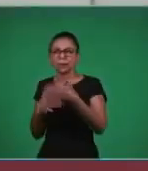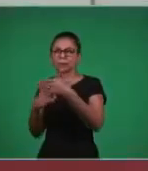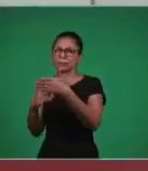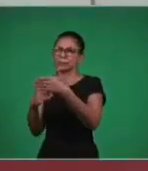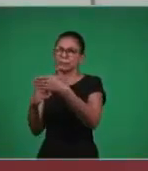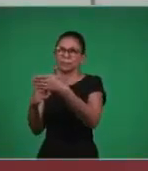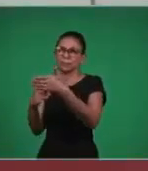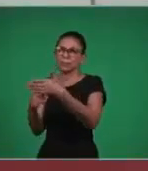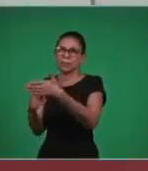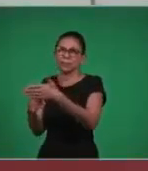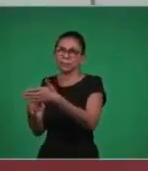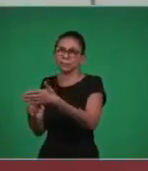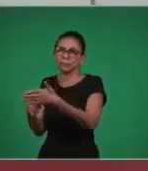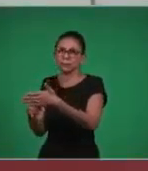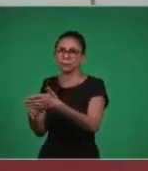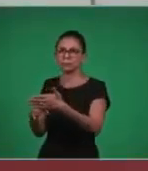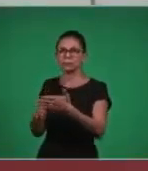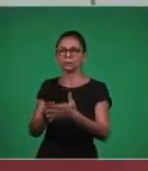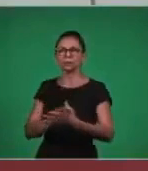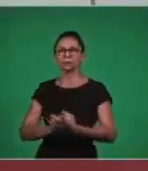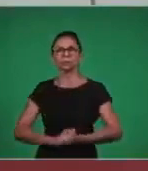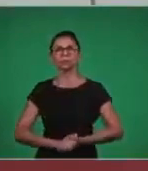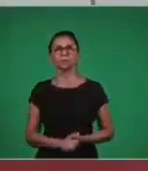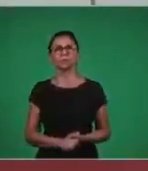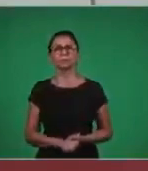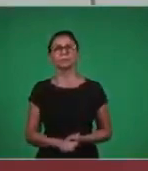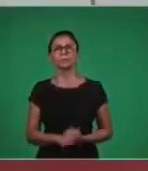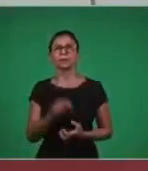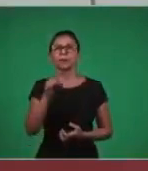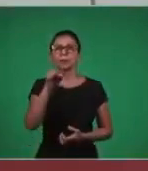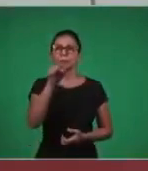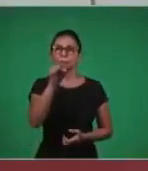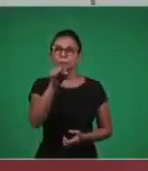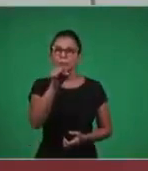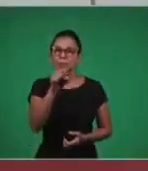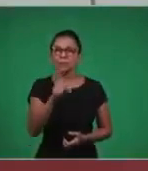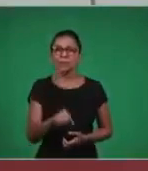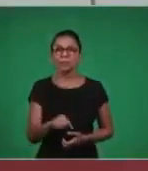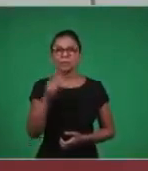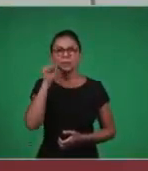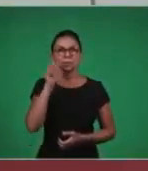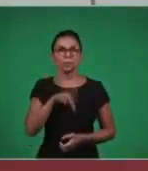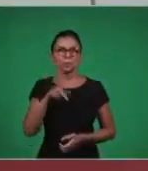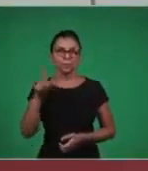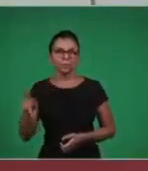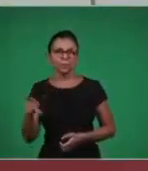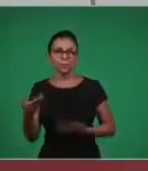softly. And you, mother and teacher, who is nursing our children,